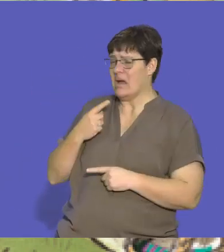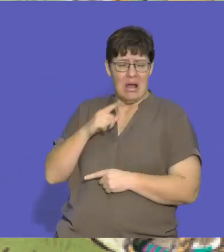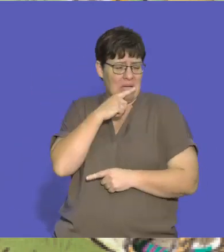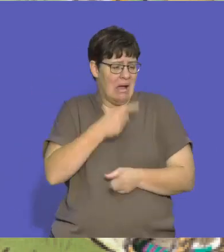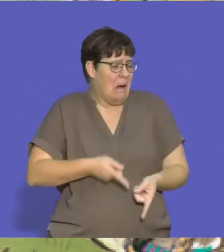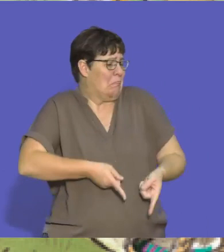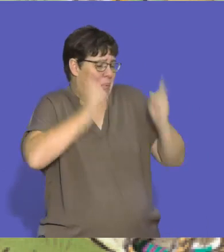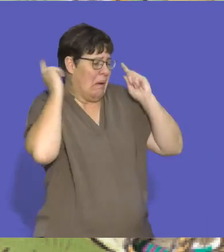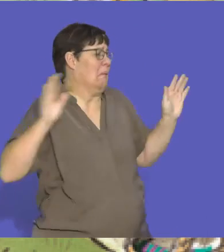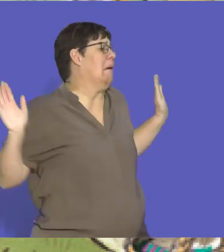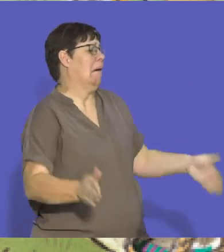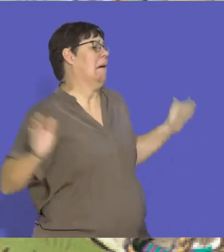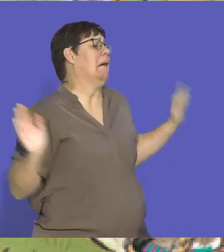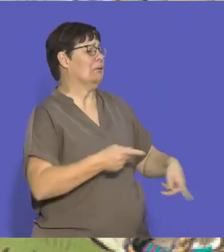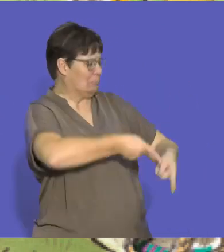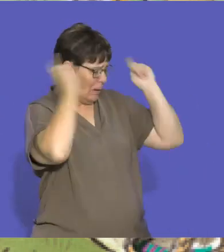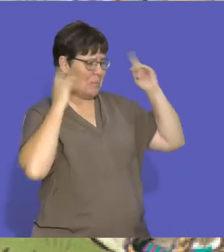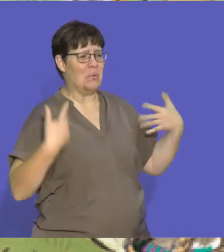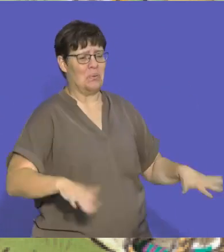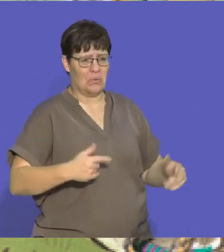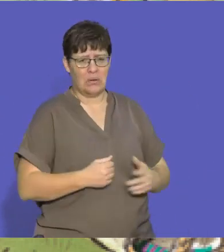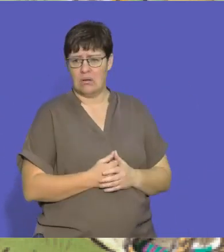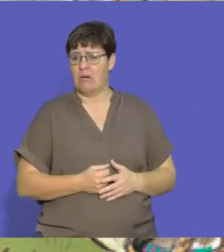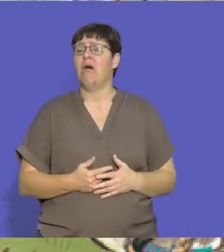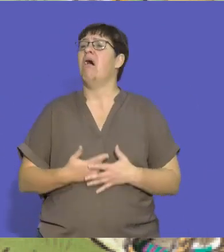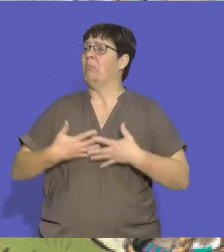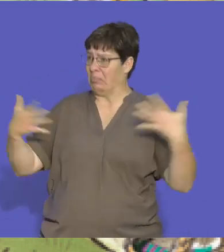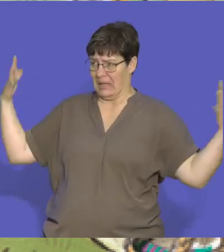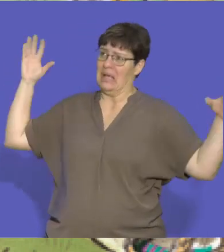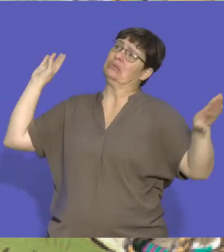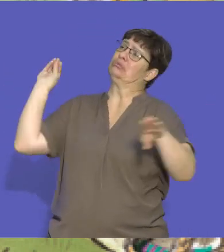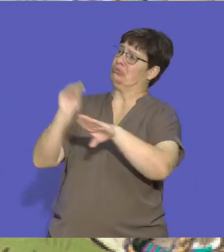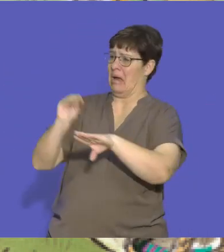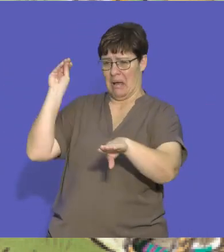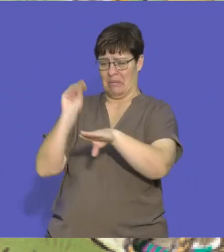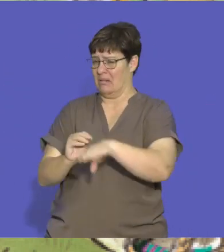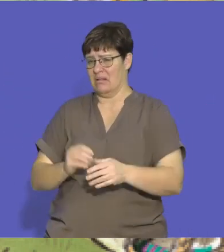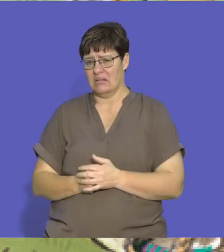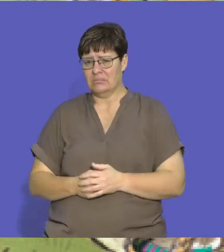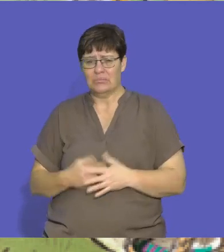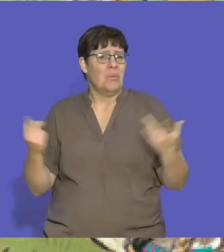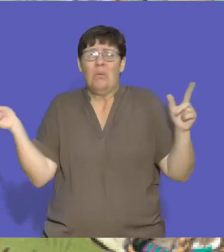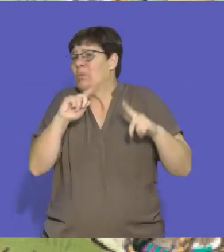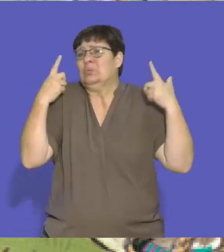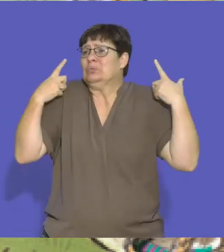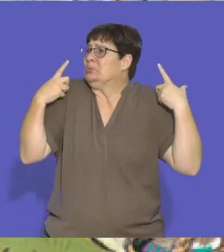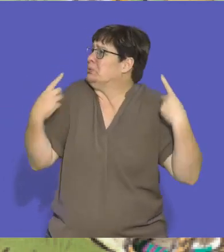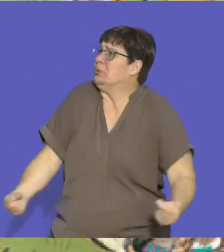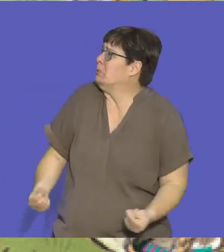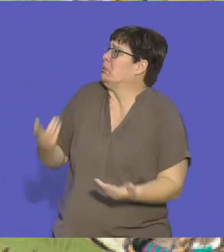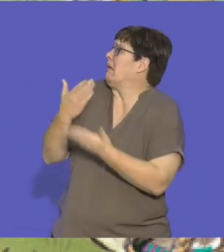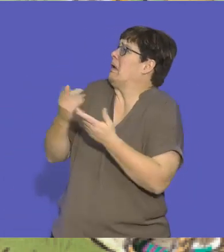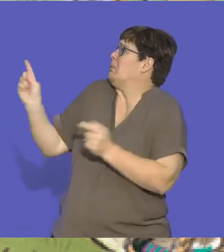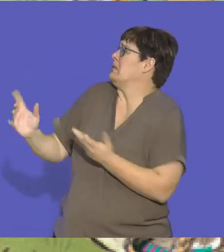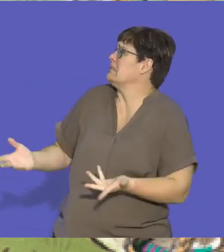Crow, flapping his wings. We're in big trouble. What can we do? Frog